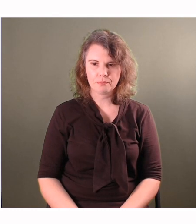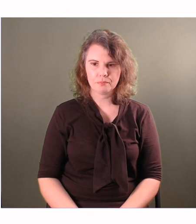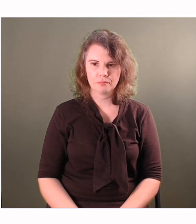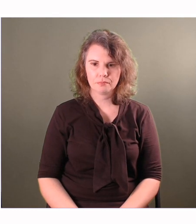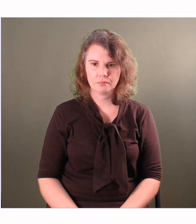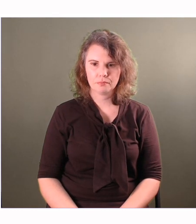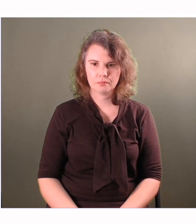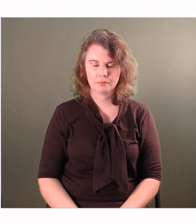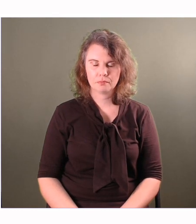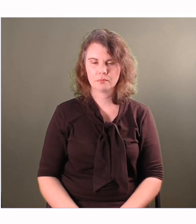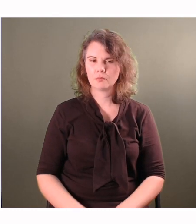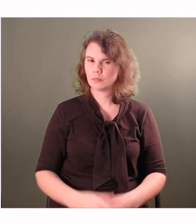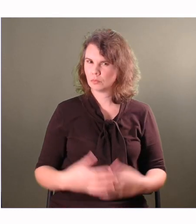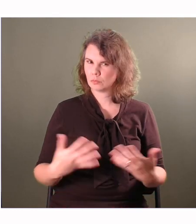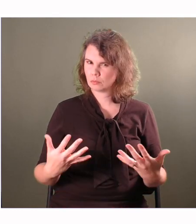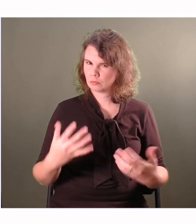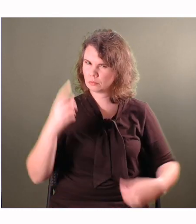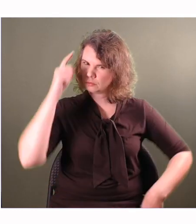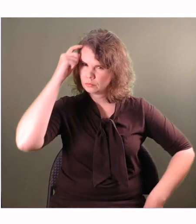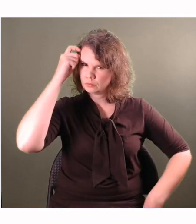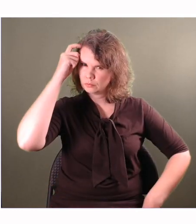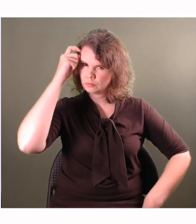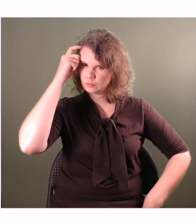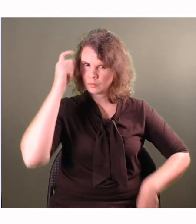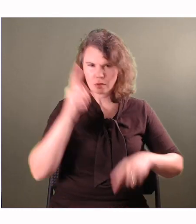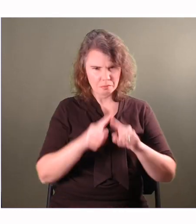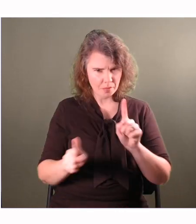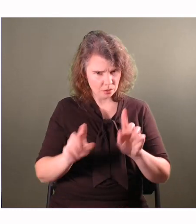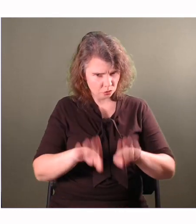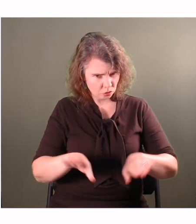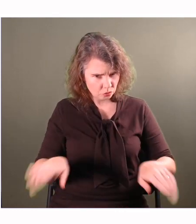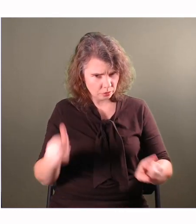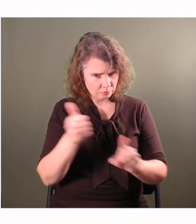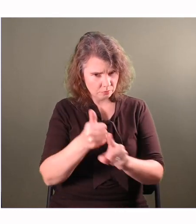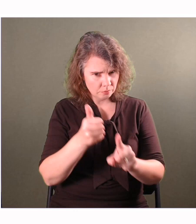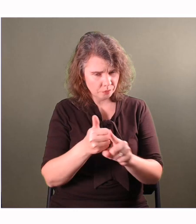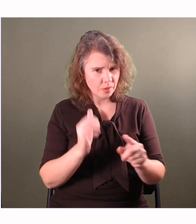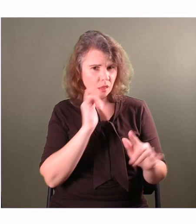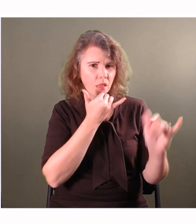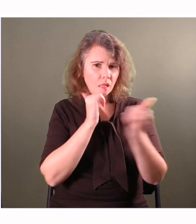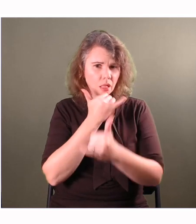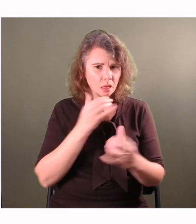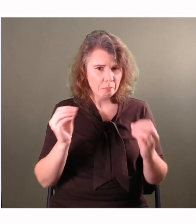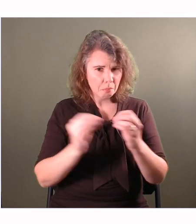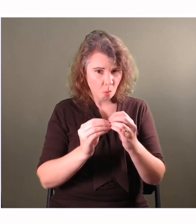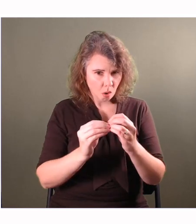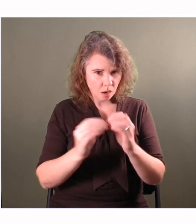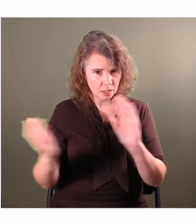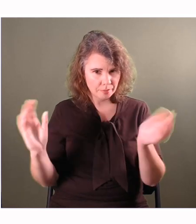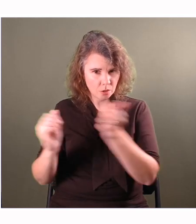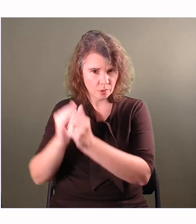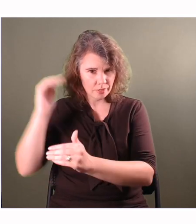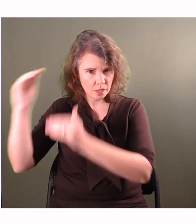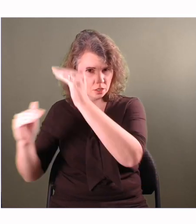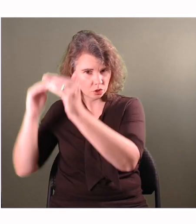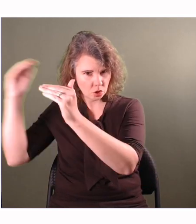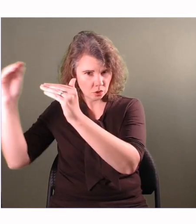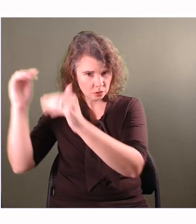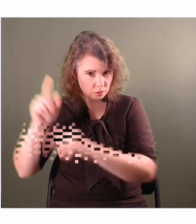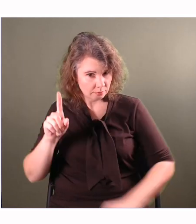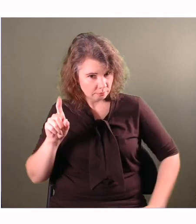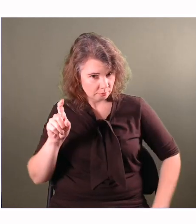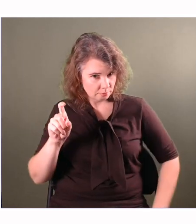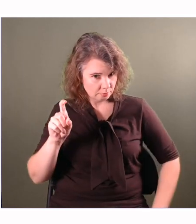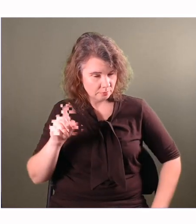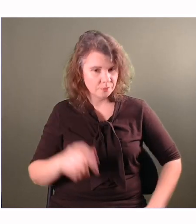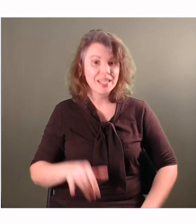Okay, maybe this explains it, but do we know that the children are more errorful in this task? Do the